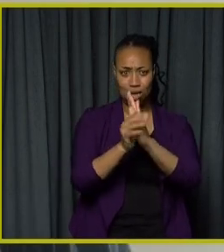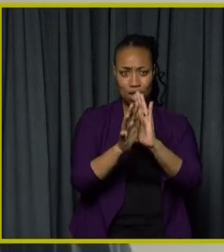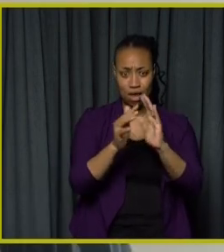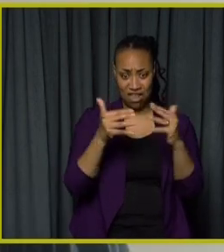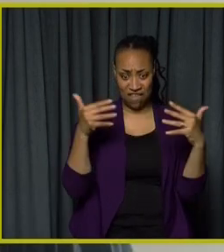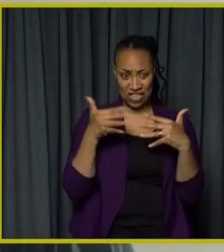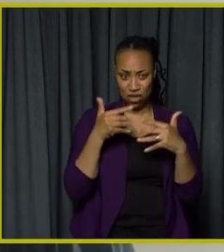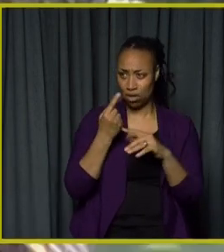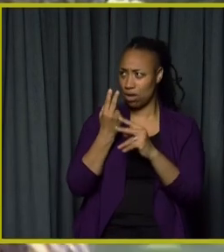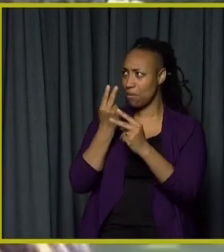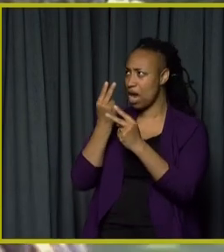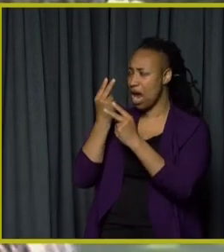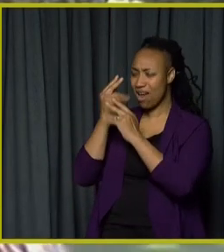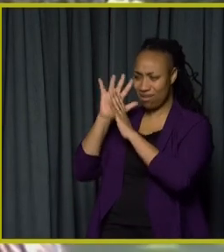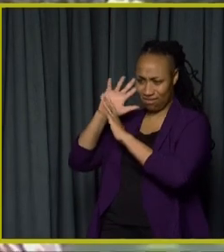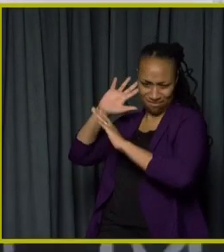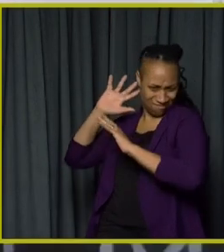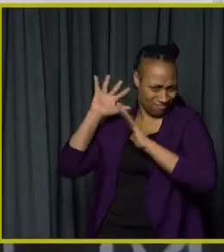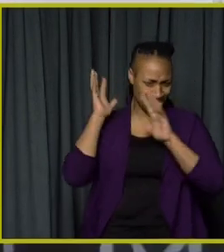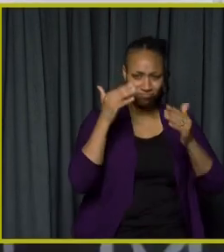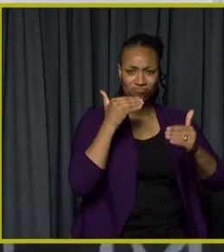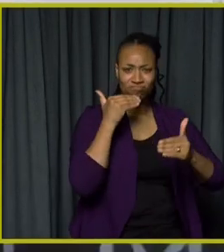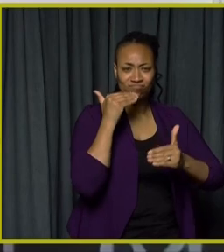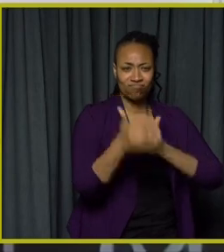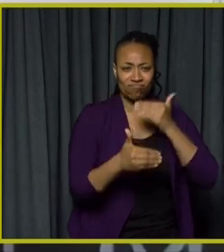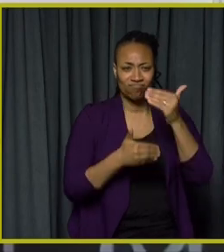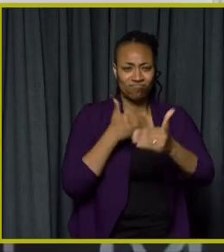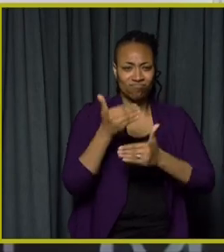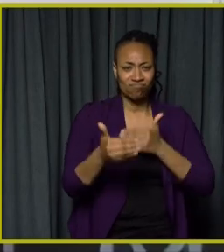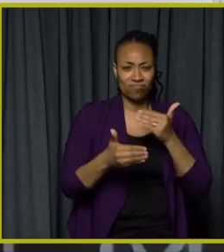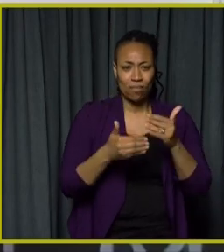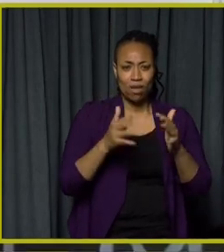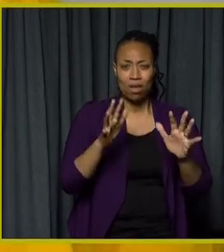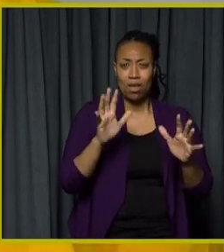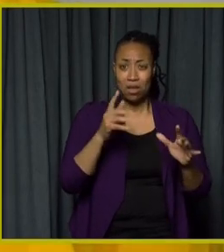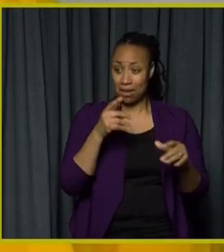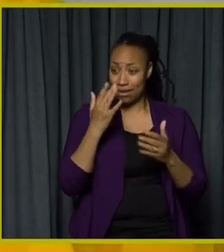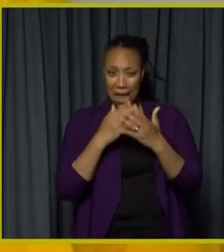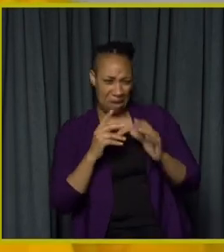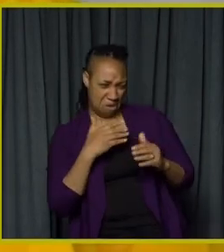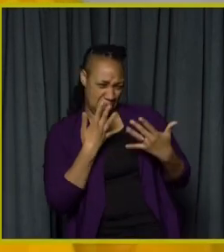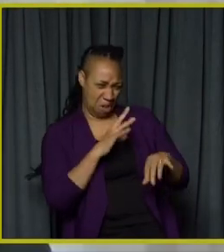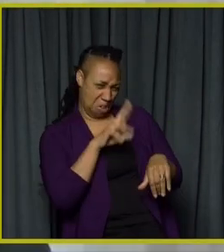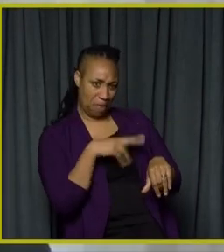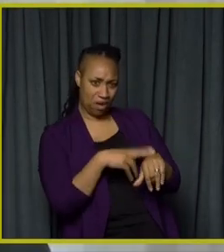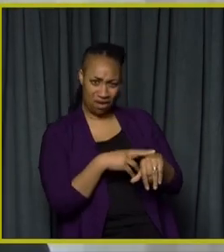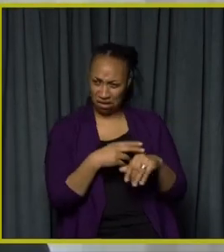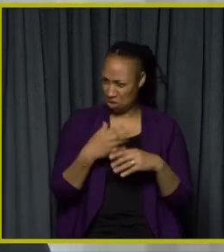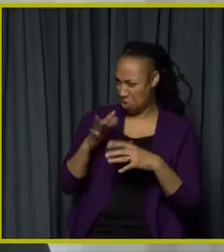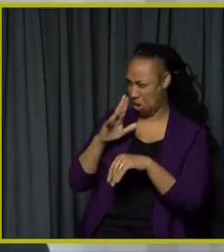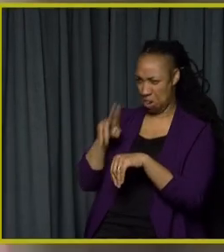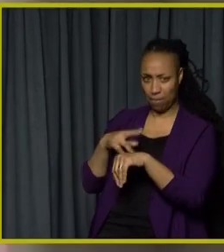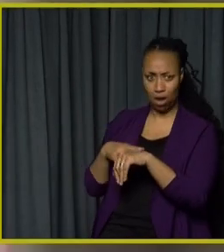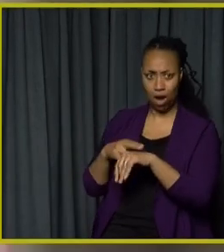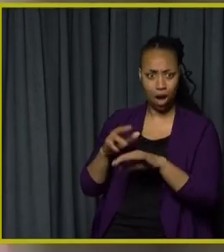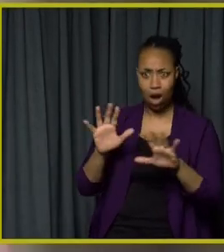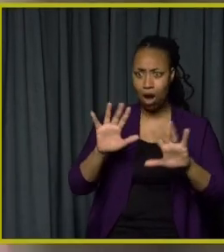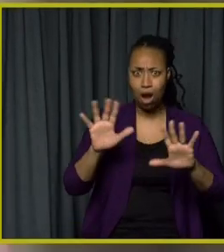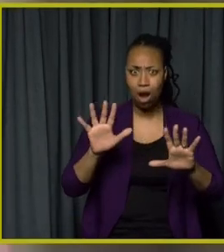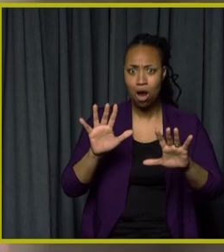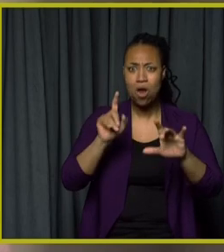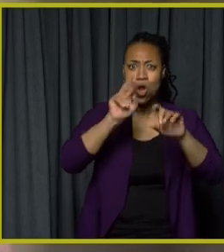go back to normal. Normal? Normal in America got George Floyd, Breonna Taylor, Ahmaud Arbery, and